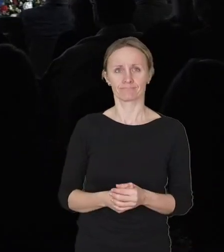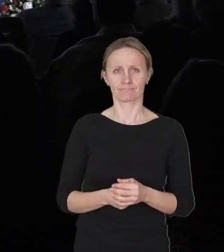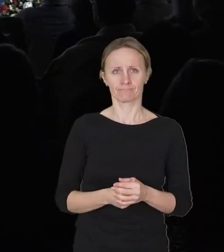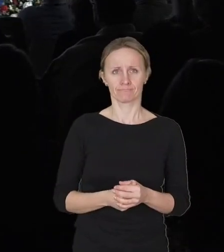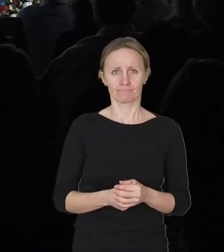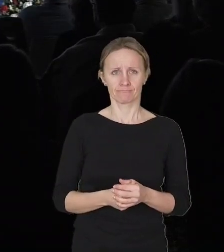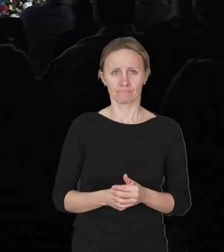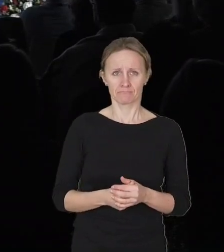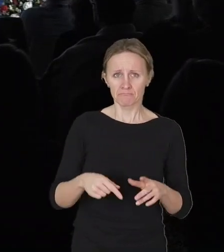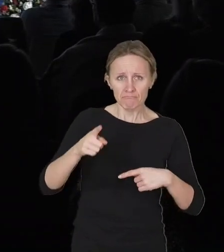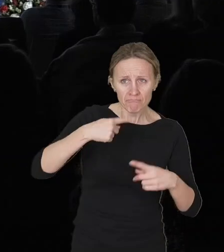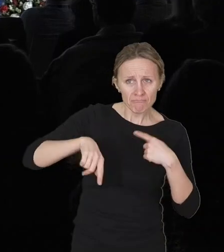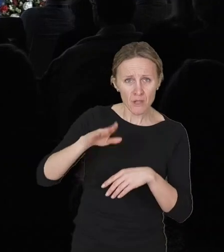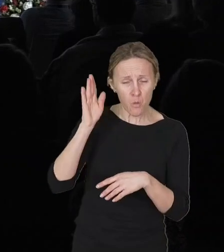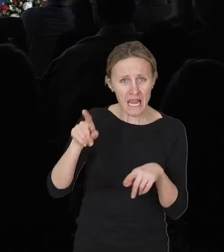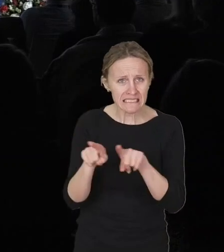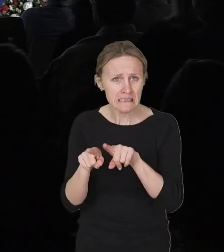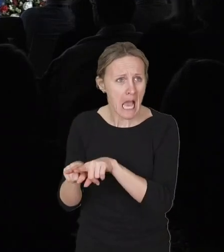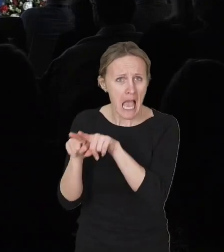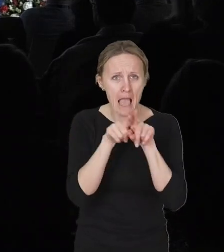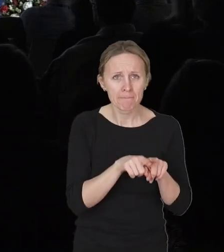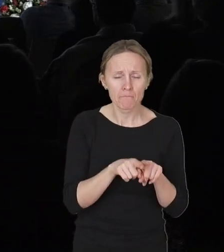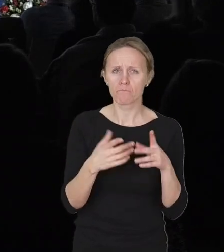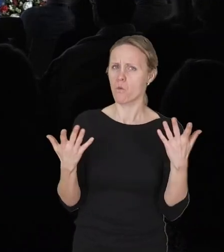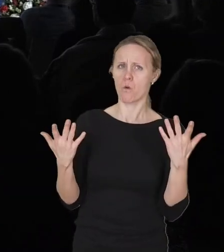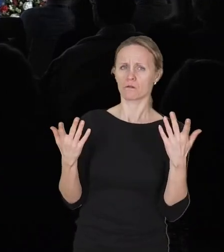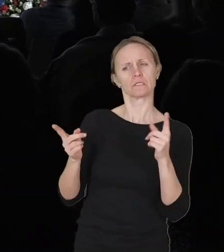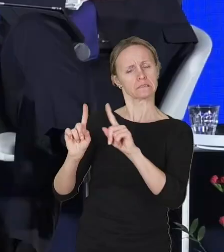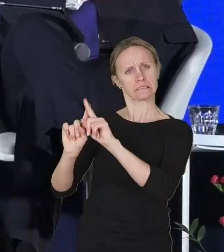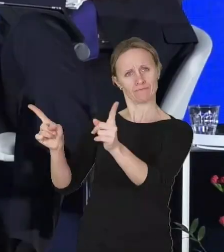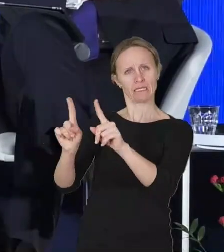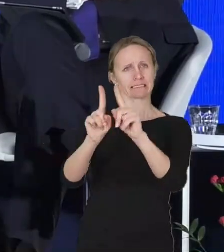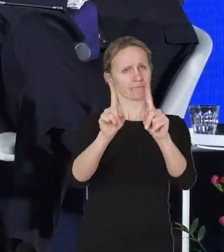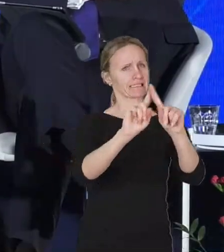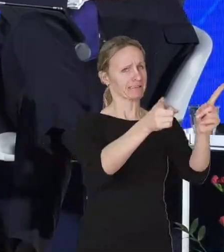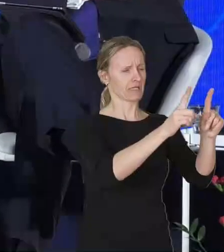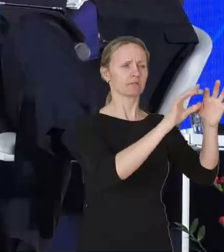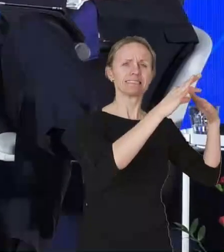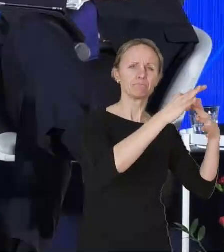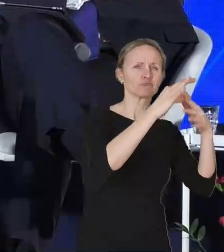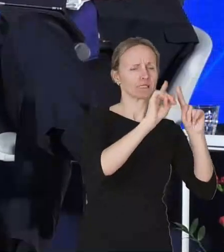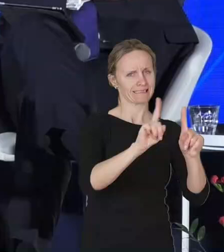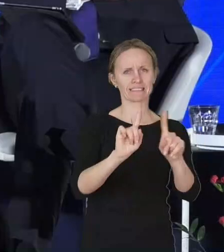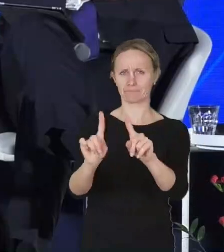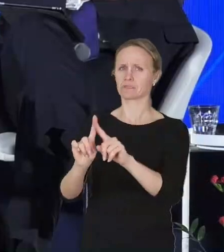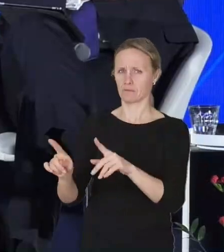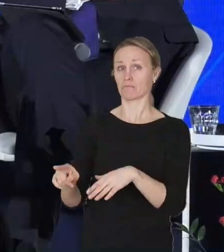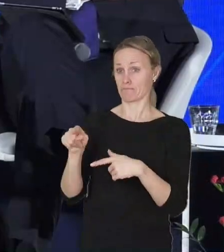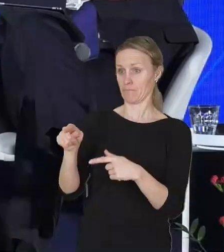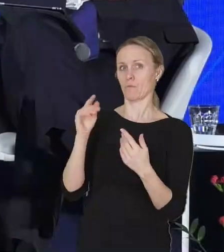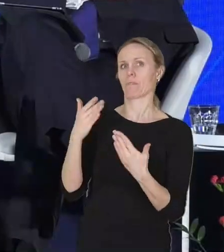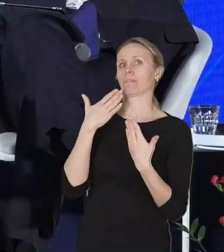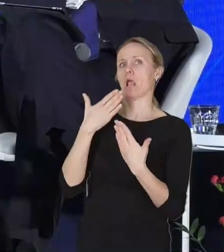up an edge where we will compete with the rest of the country. For instance, the OECD's